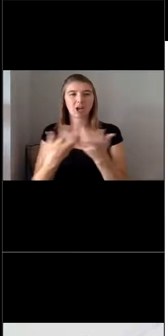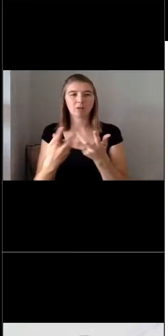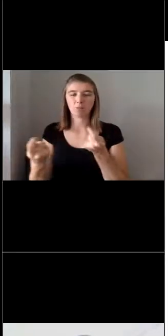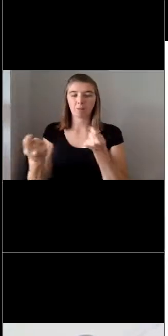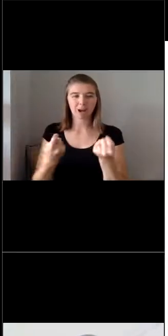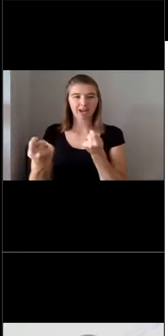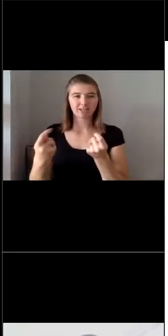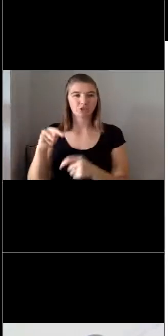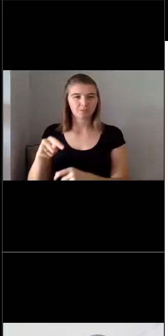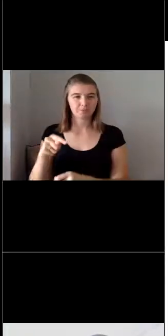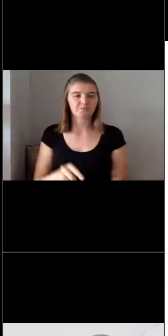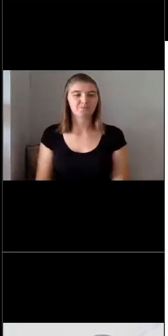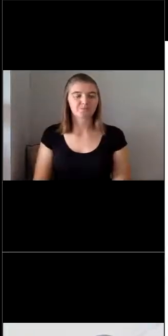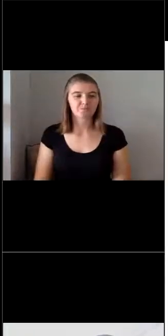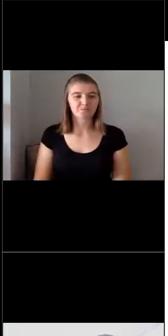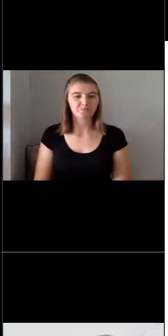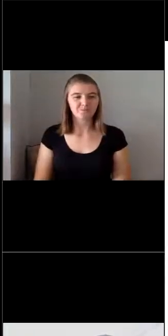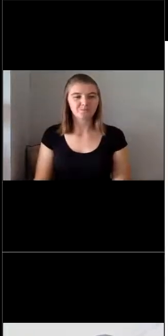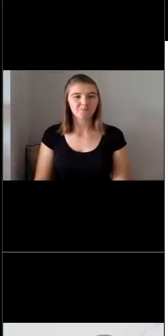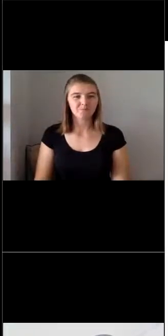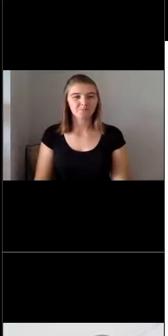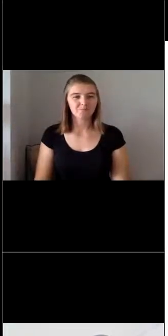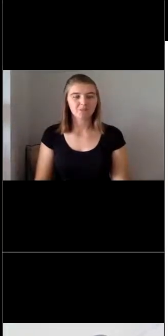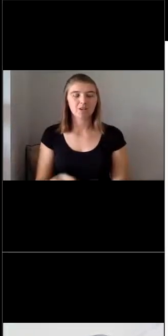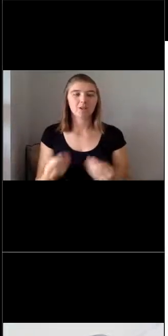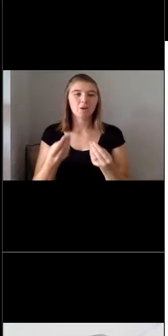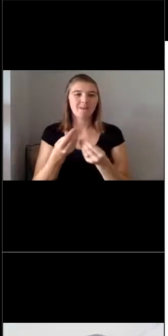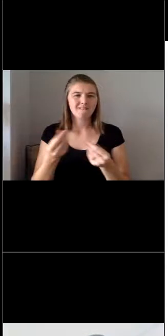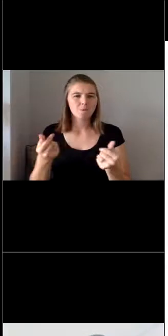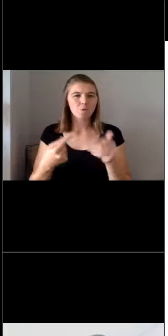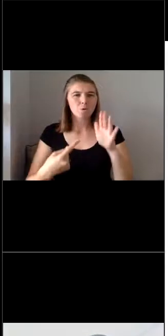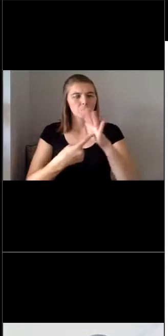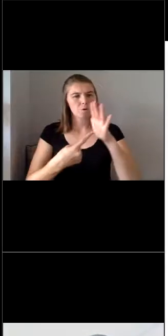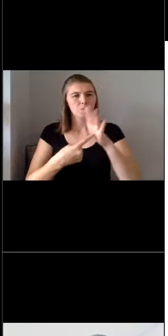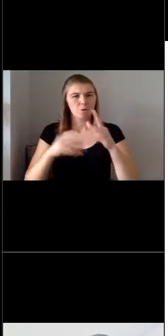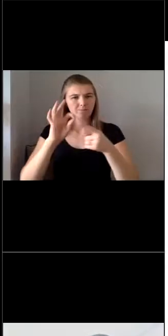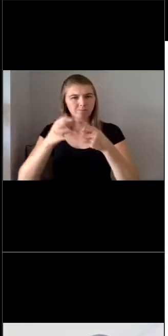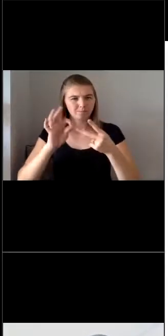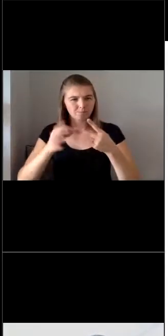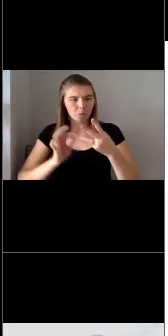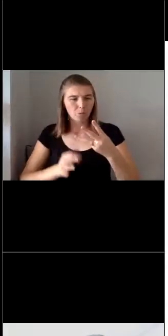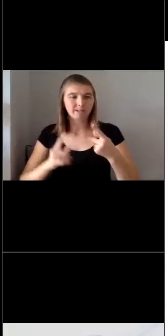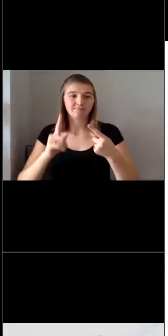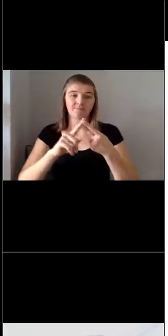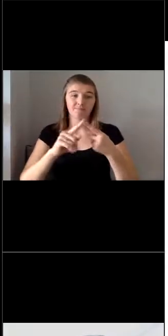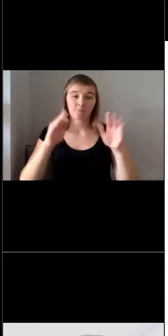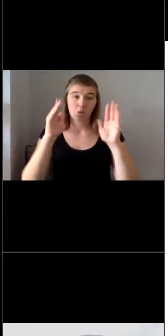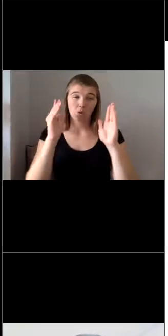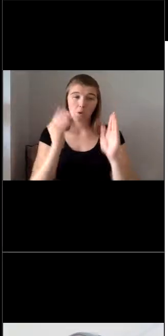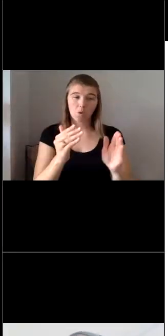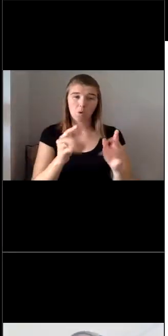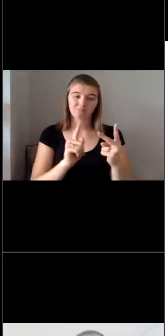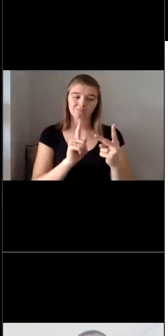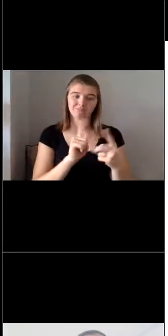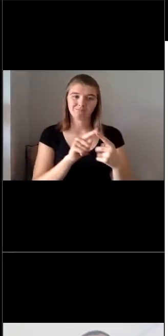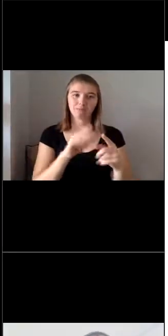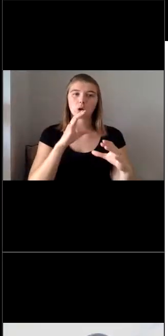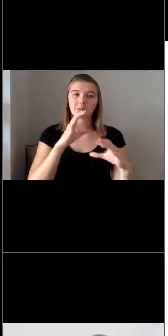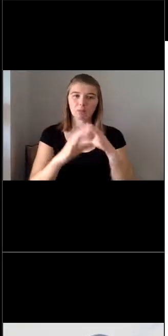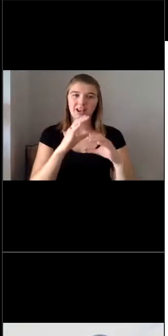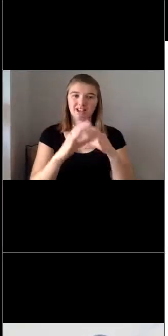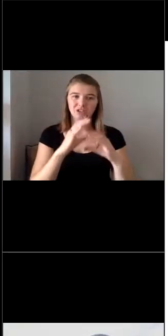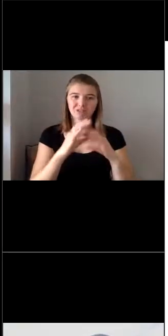Okay, so a couple of key factors to call out. So the first thing I'm going to focus in on is communication. And that communication